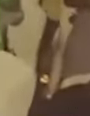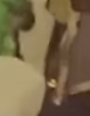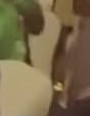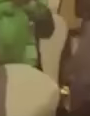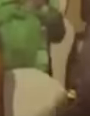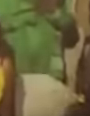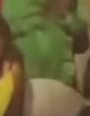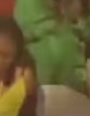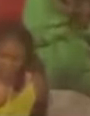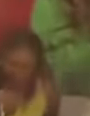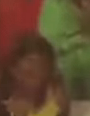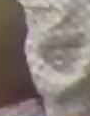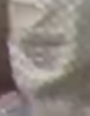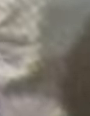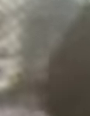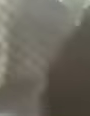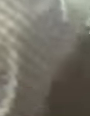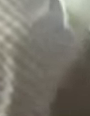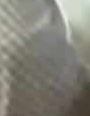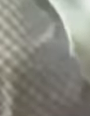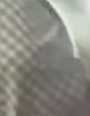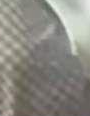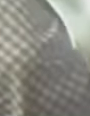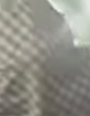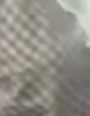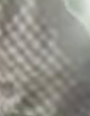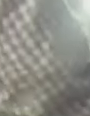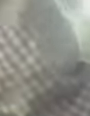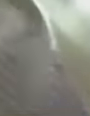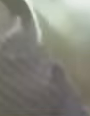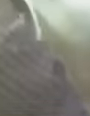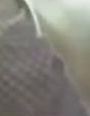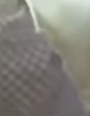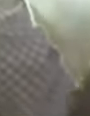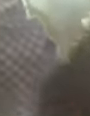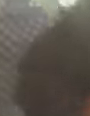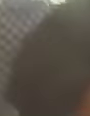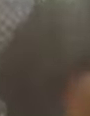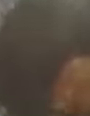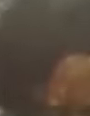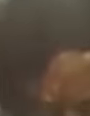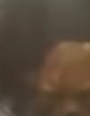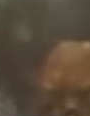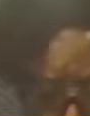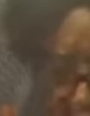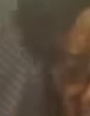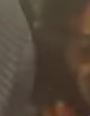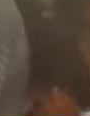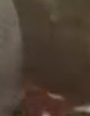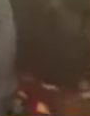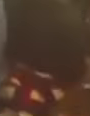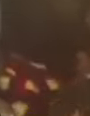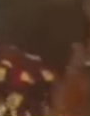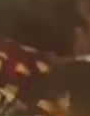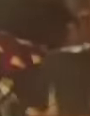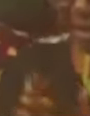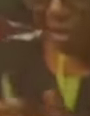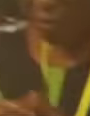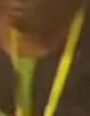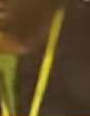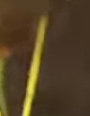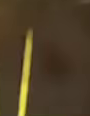your destiny. This is for the program of God. We are bridging the gap through the power of